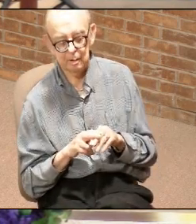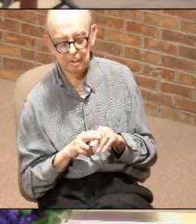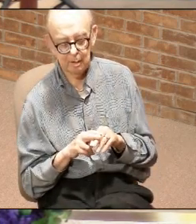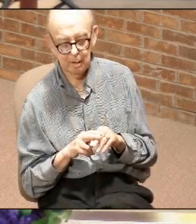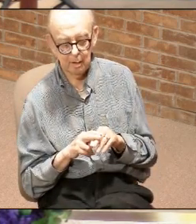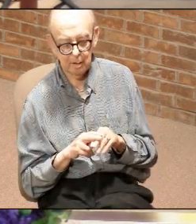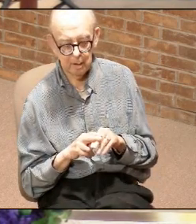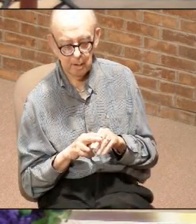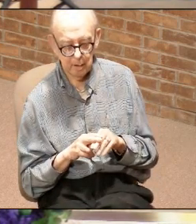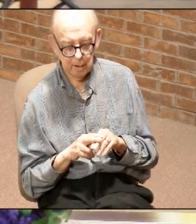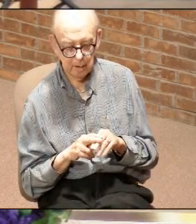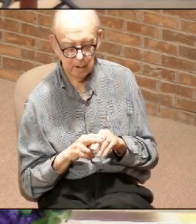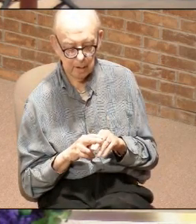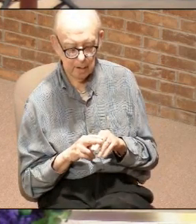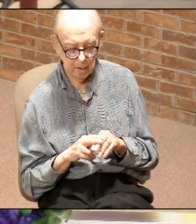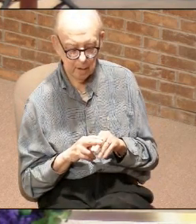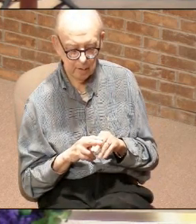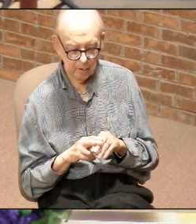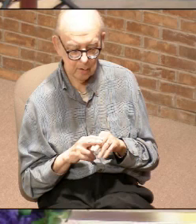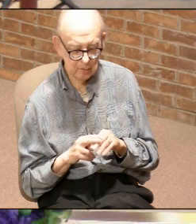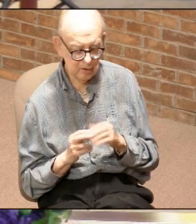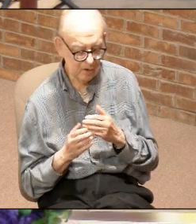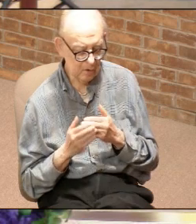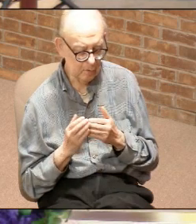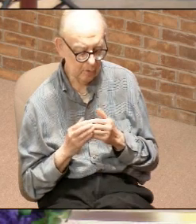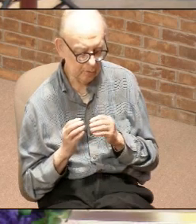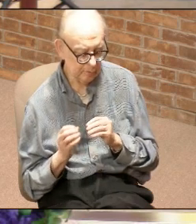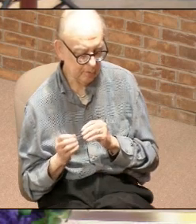and just barely move